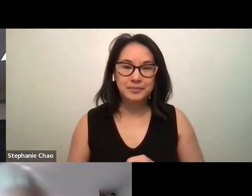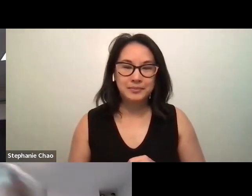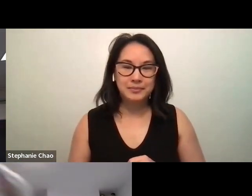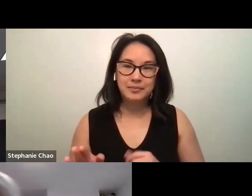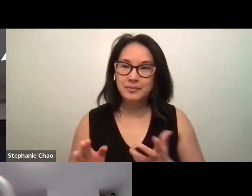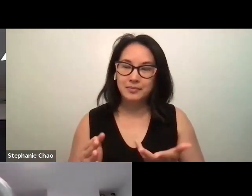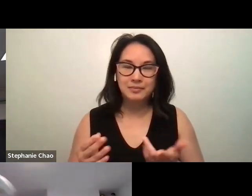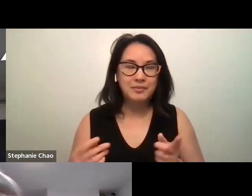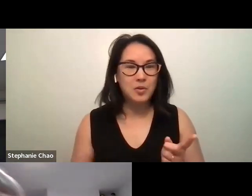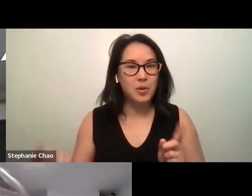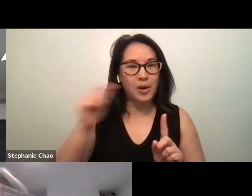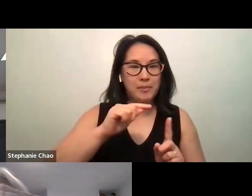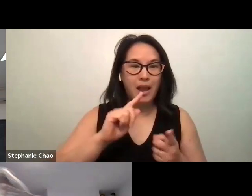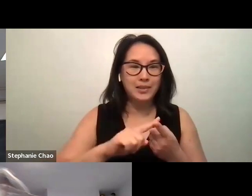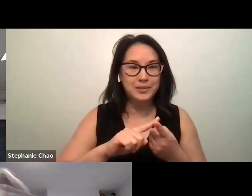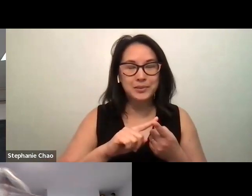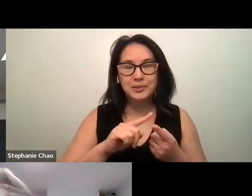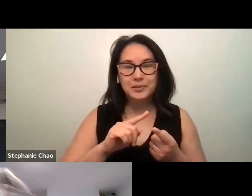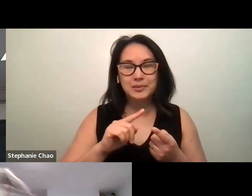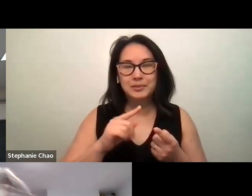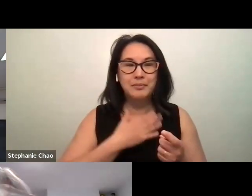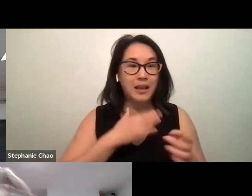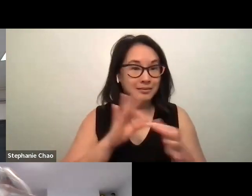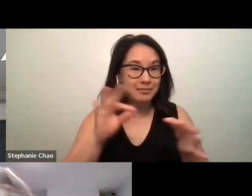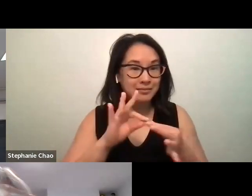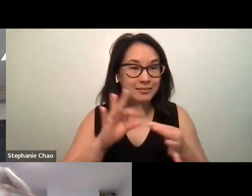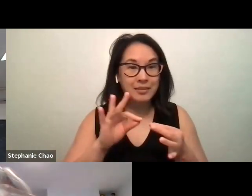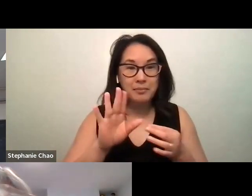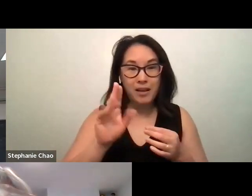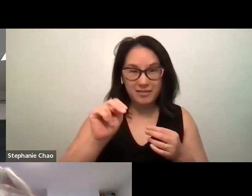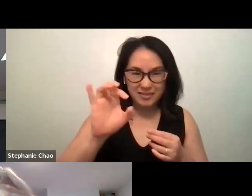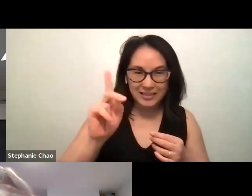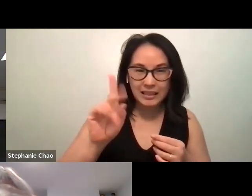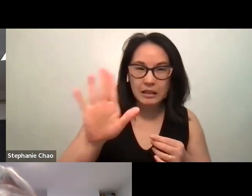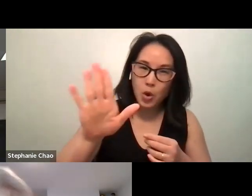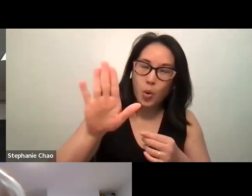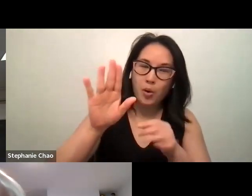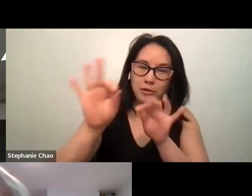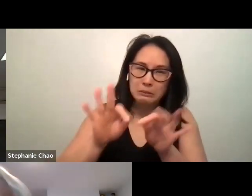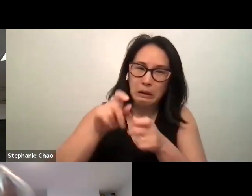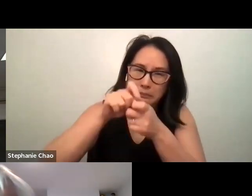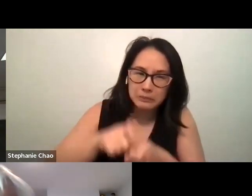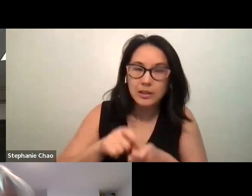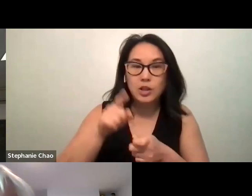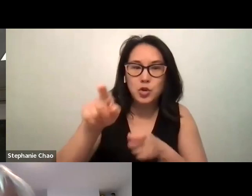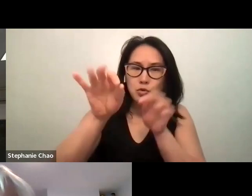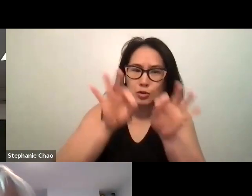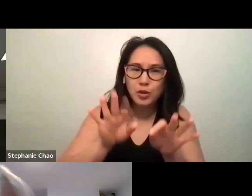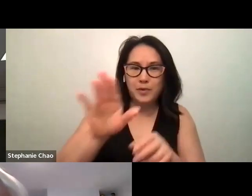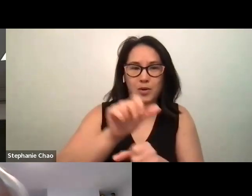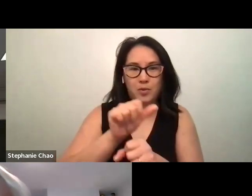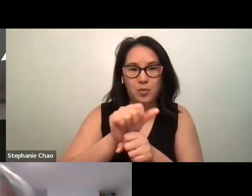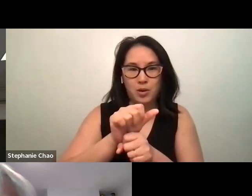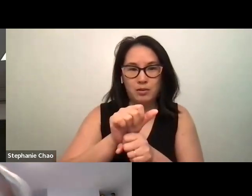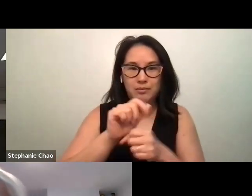goes back to what I said, Nick, about the detail in your description about how you describe your work to